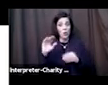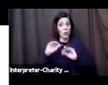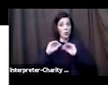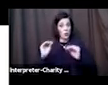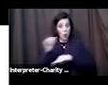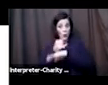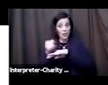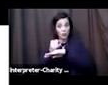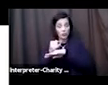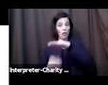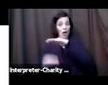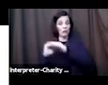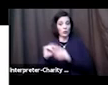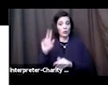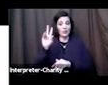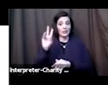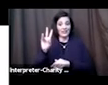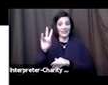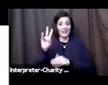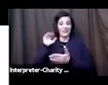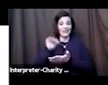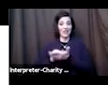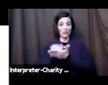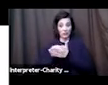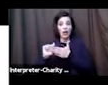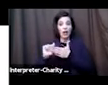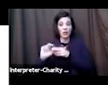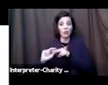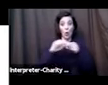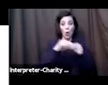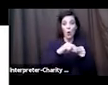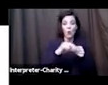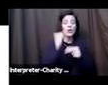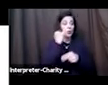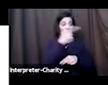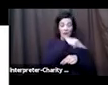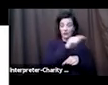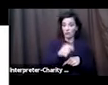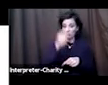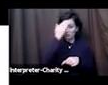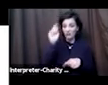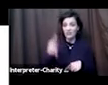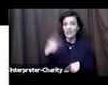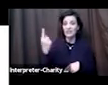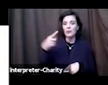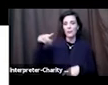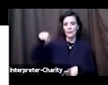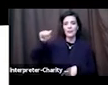$7,000. So if you know you need something and you can't afford it, they can help by giving